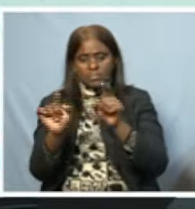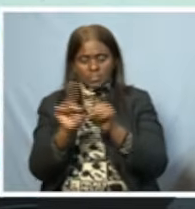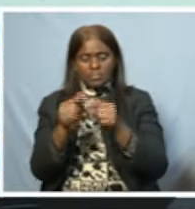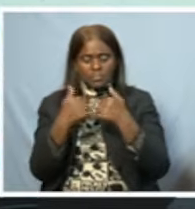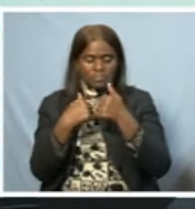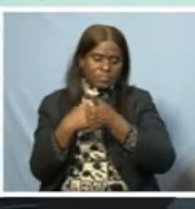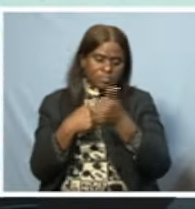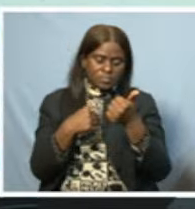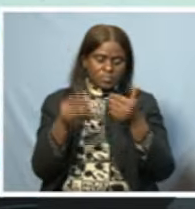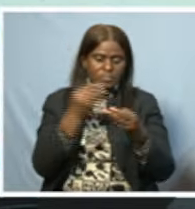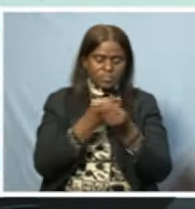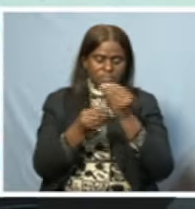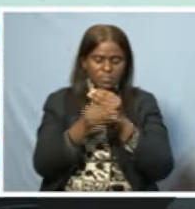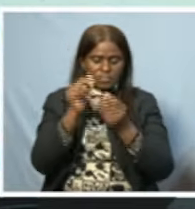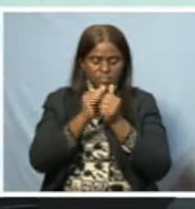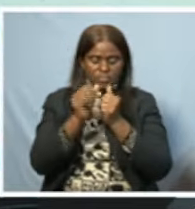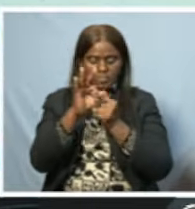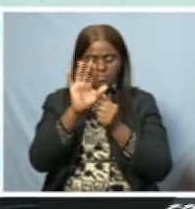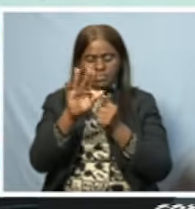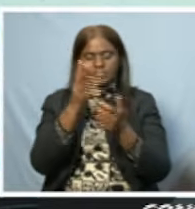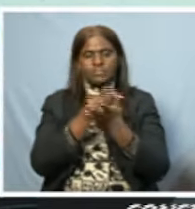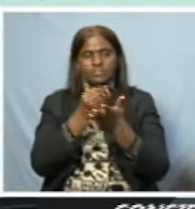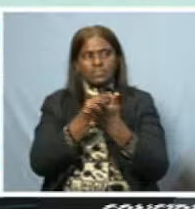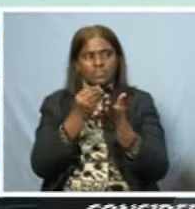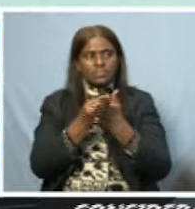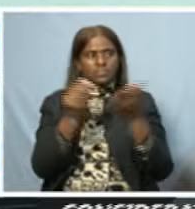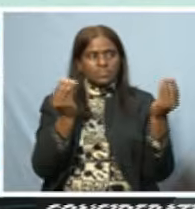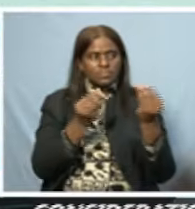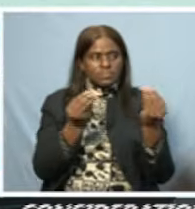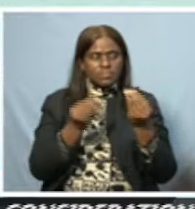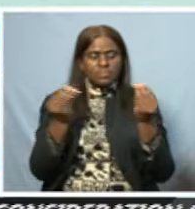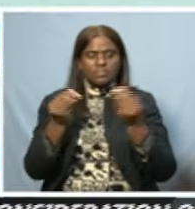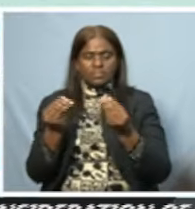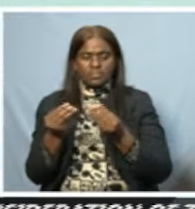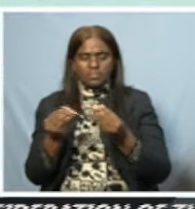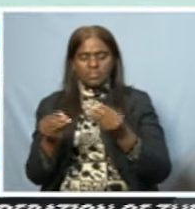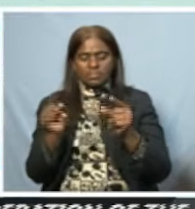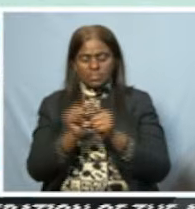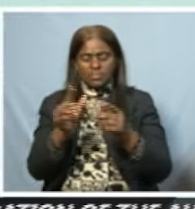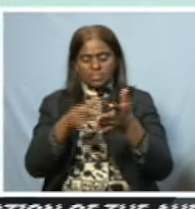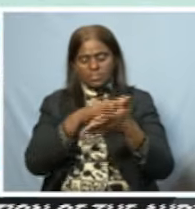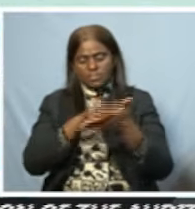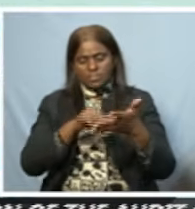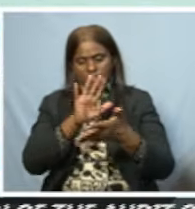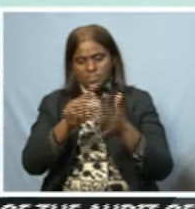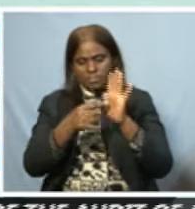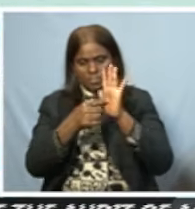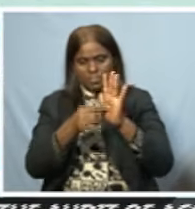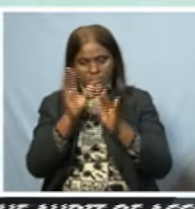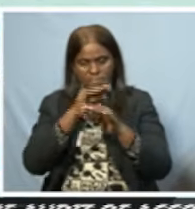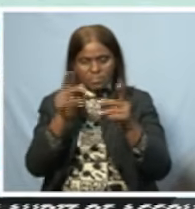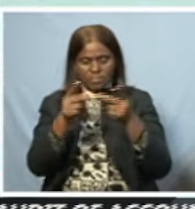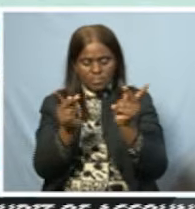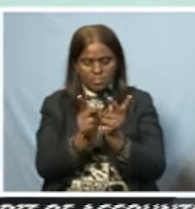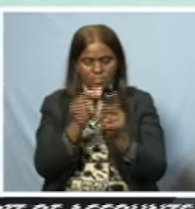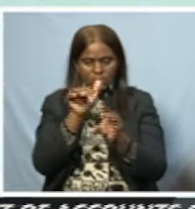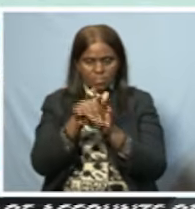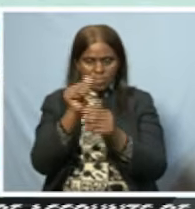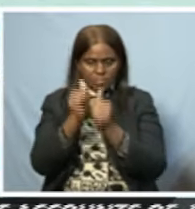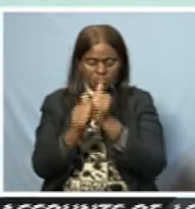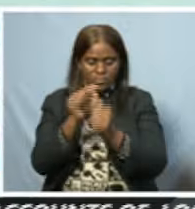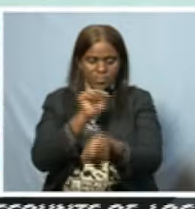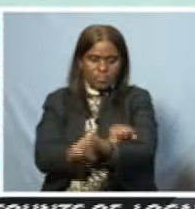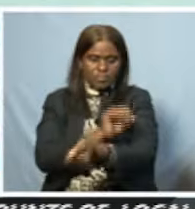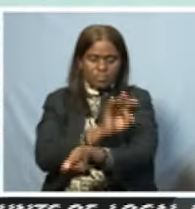the other obligations due to financial constraints. The table there, Chair, depicts the position at which SAMFYA